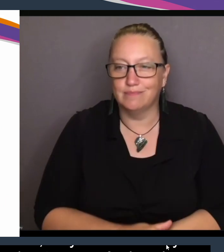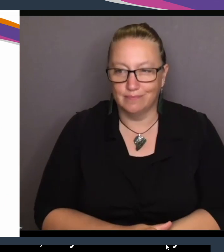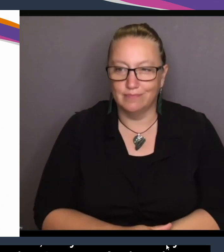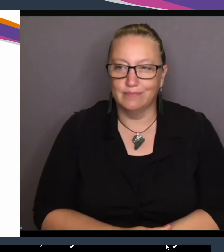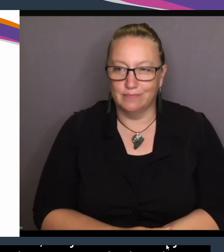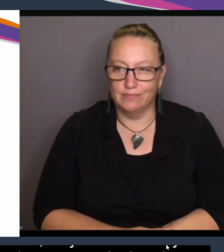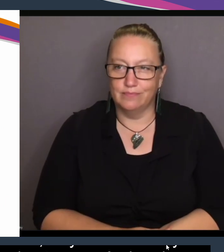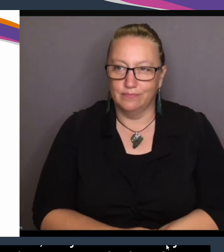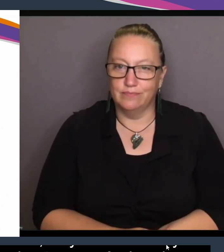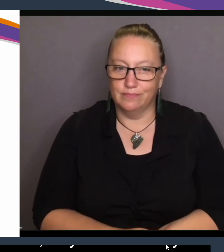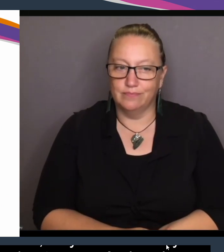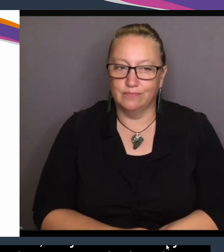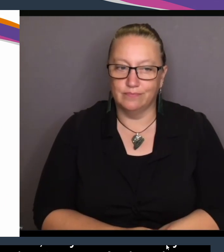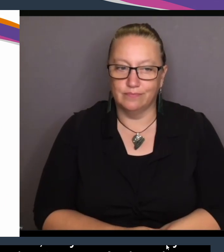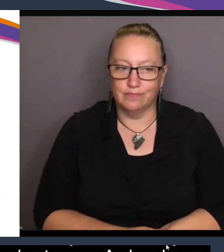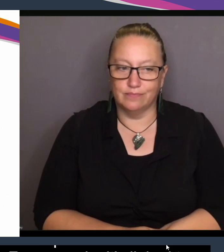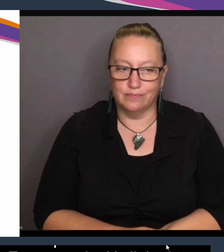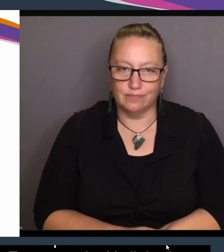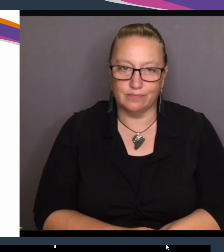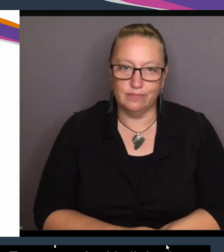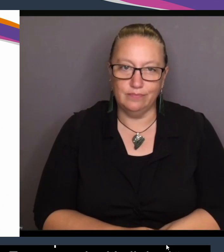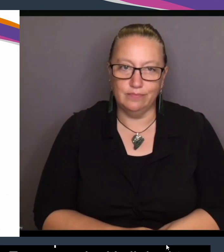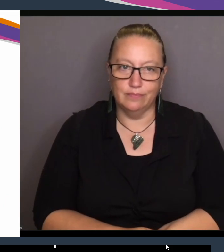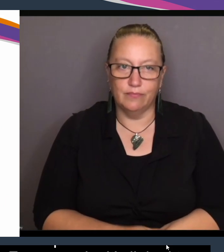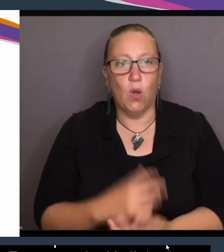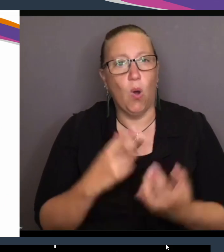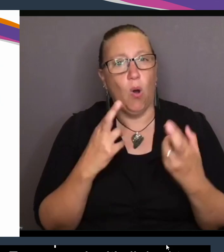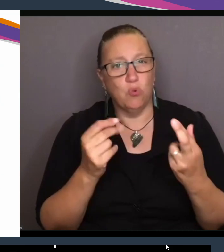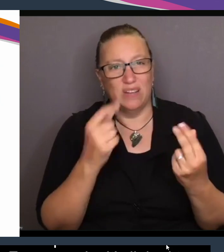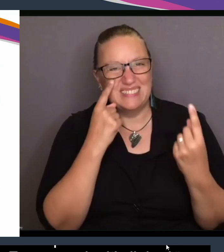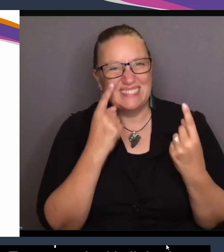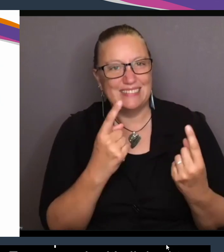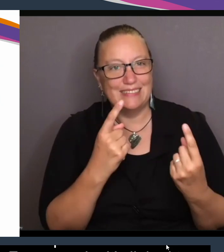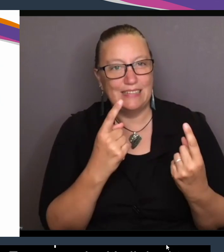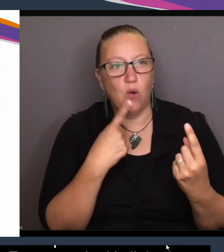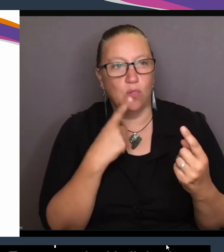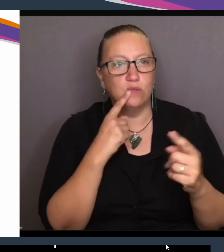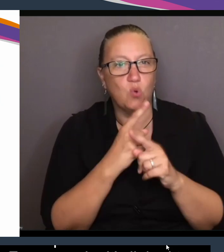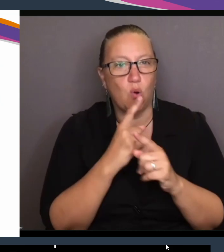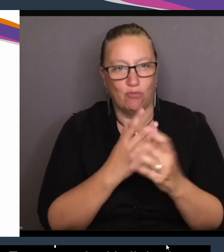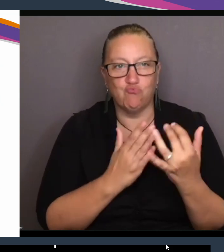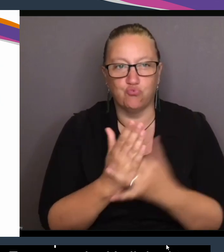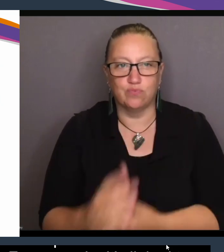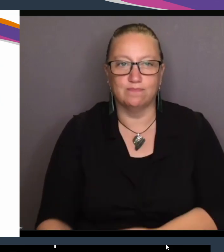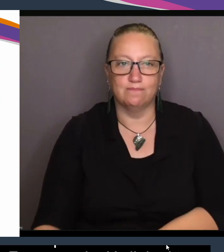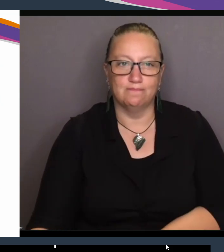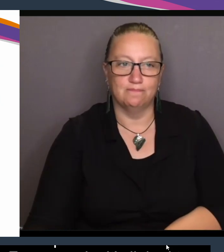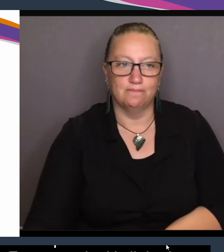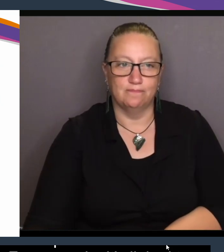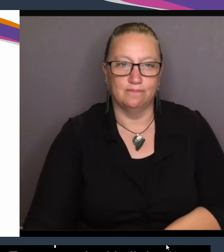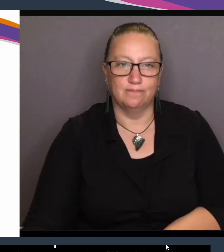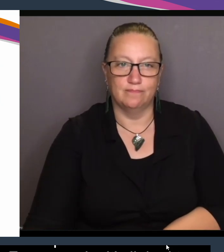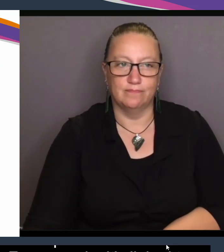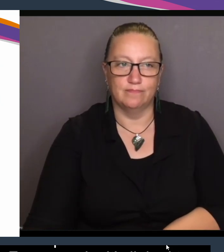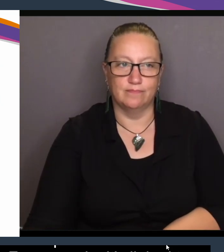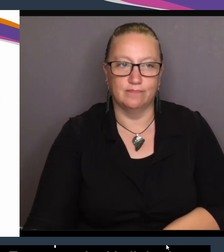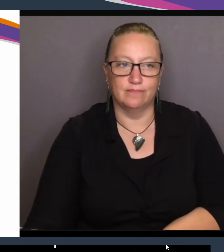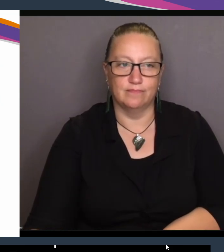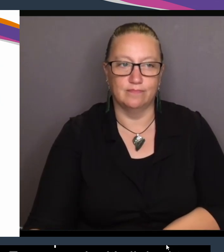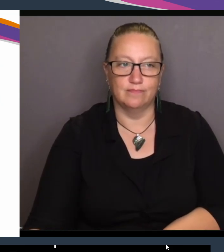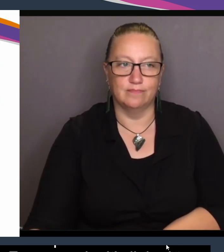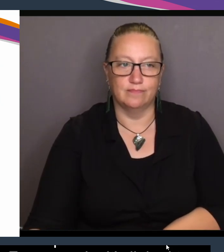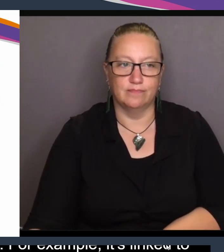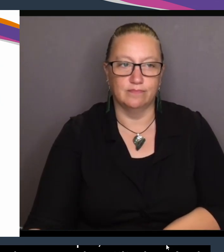And so the way, and I'm hoping you can see this, but I will talk it through, These topics, so what's being